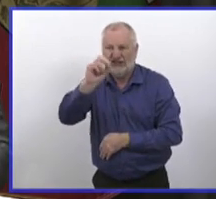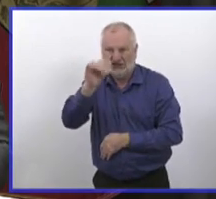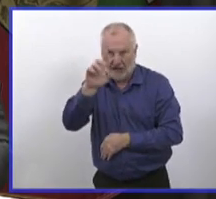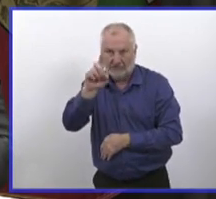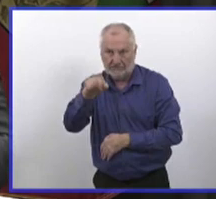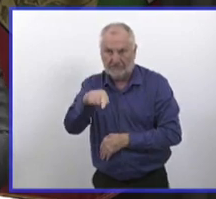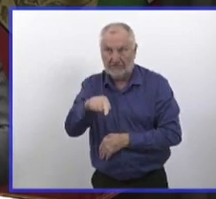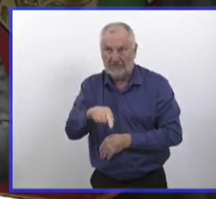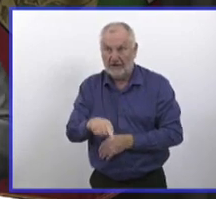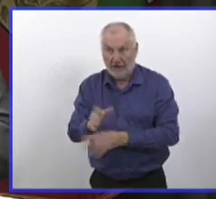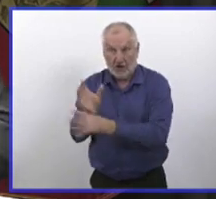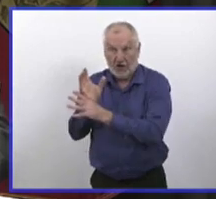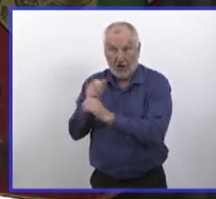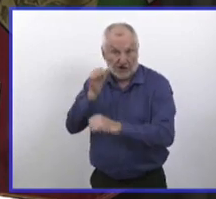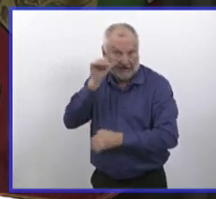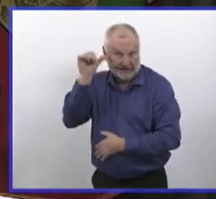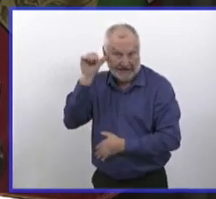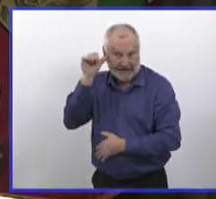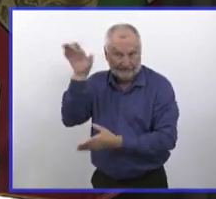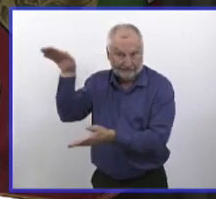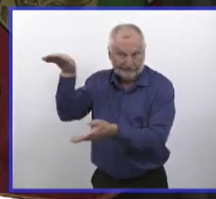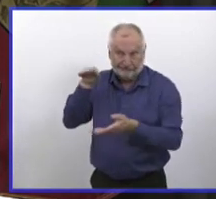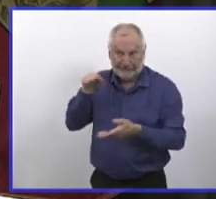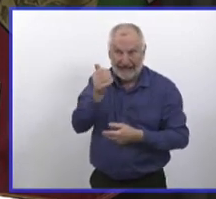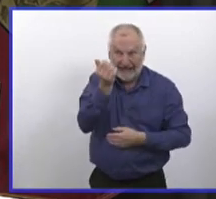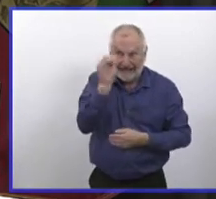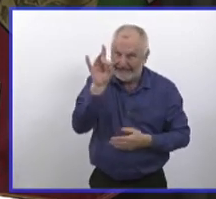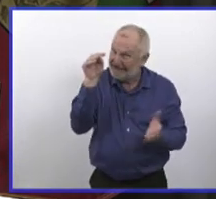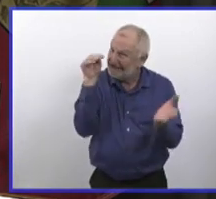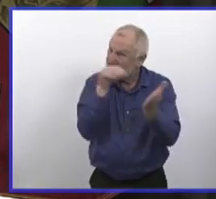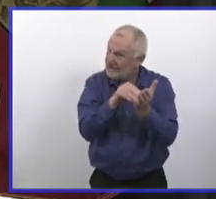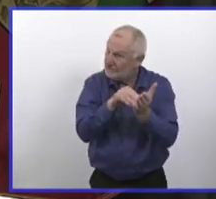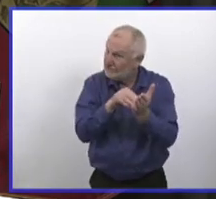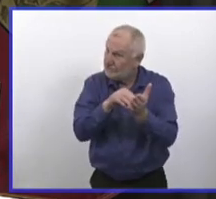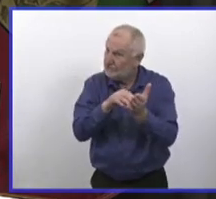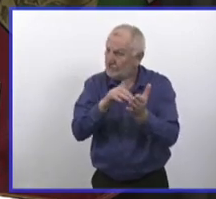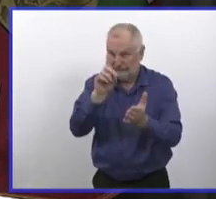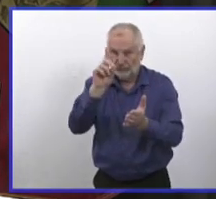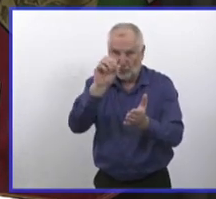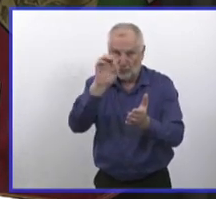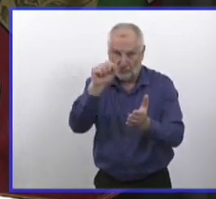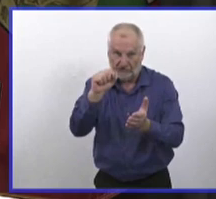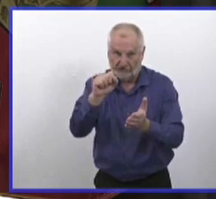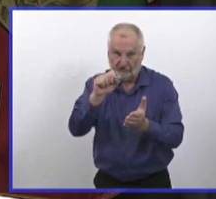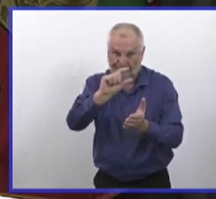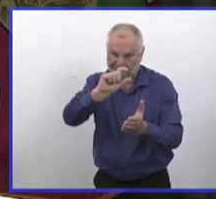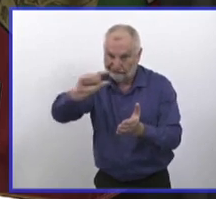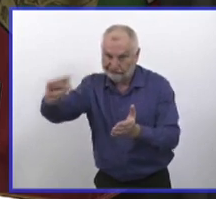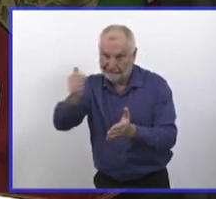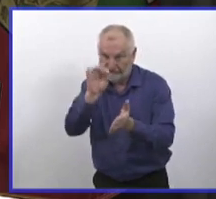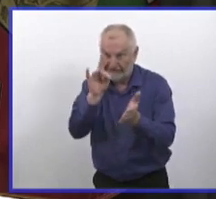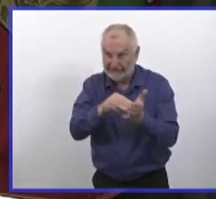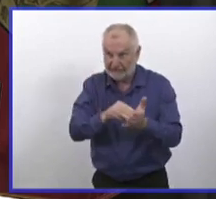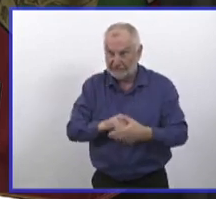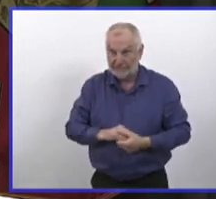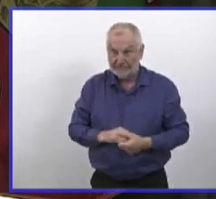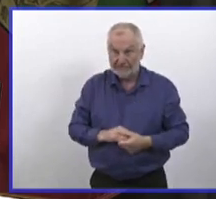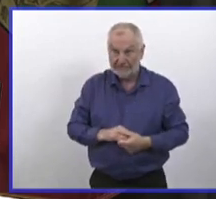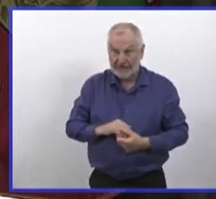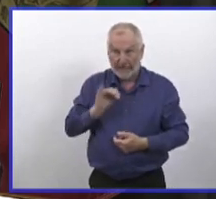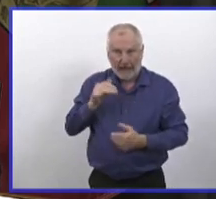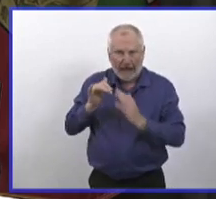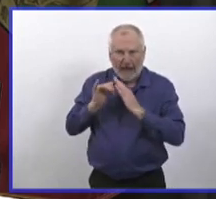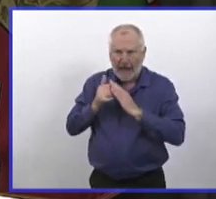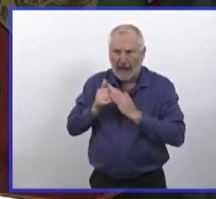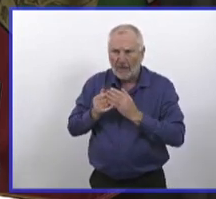doses. As we've spoken about before, this vaccine will be administered through what we're calling our distributed model, so